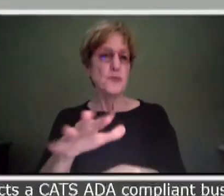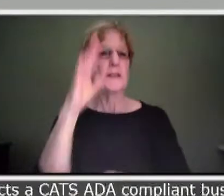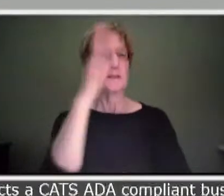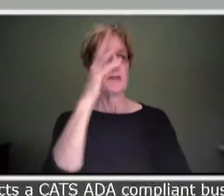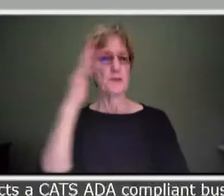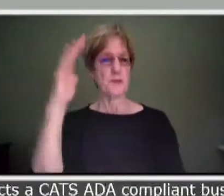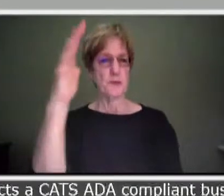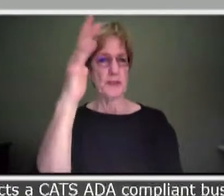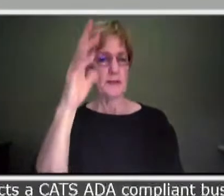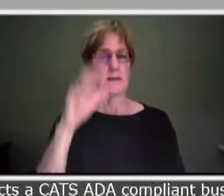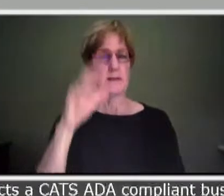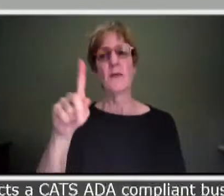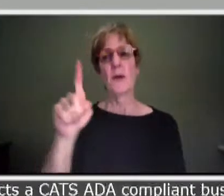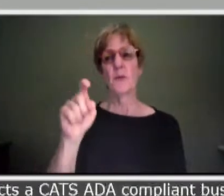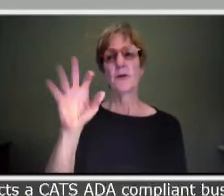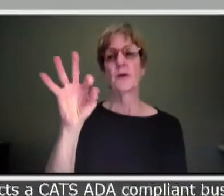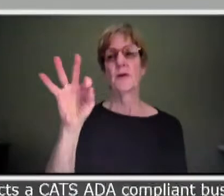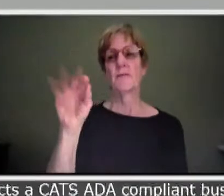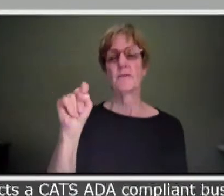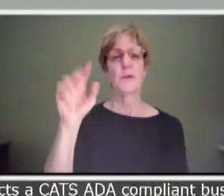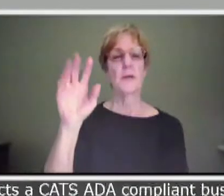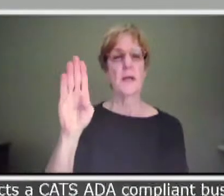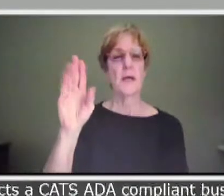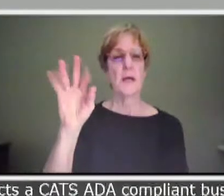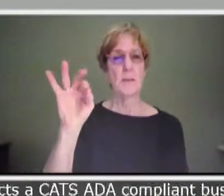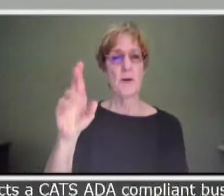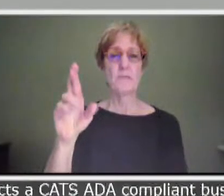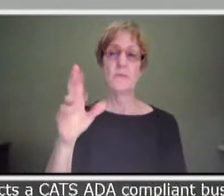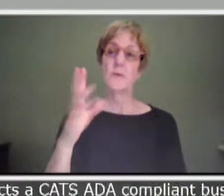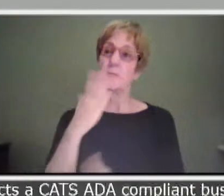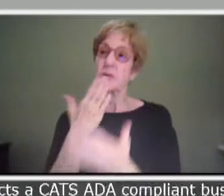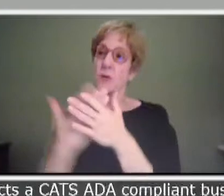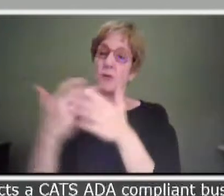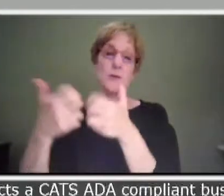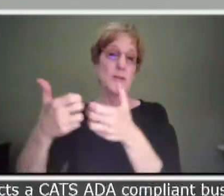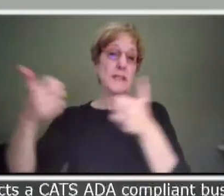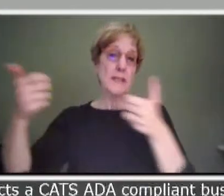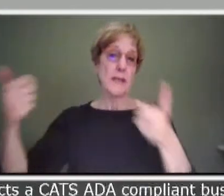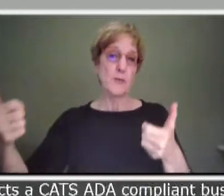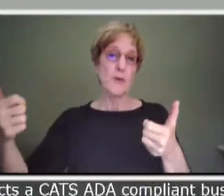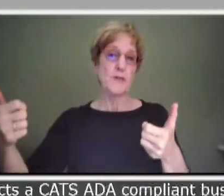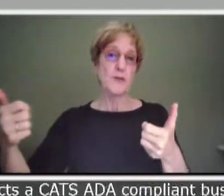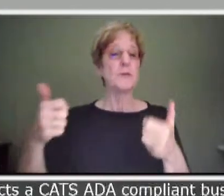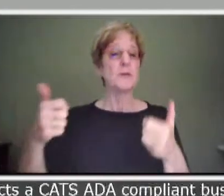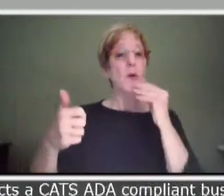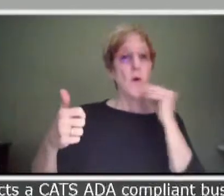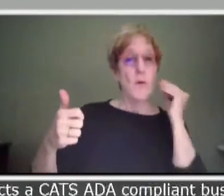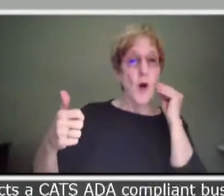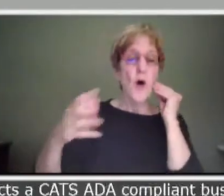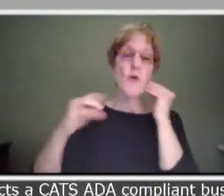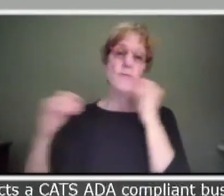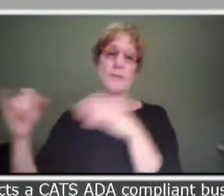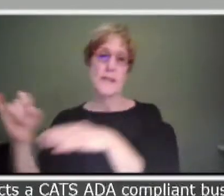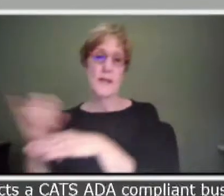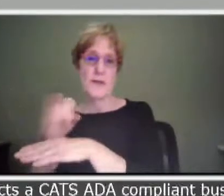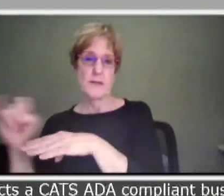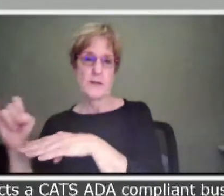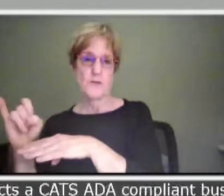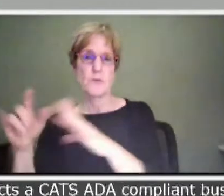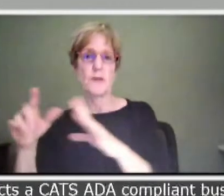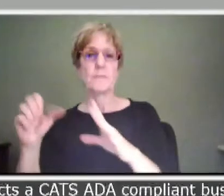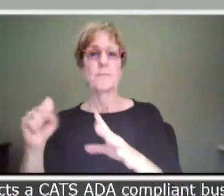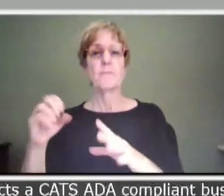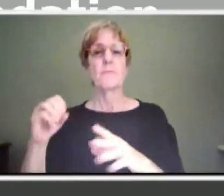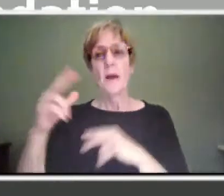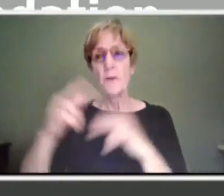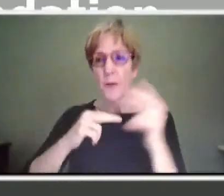of that 100-foot buffer for a pretty good substantial separation between those uses. And also commits to architectural standards, including building